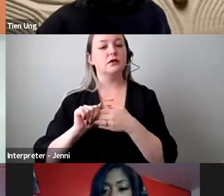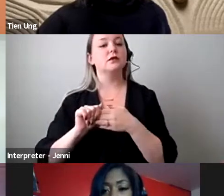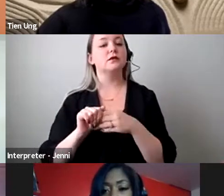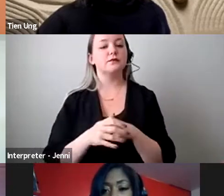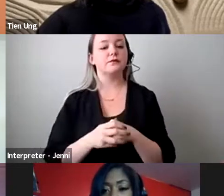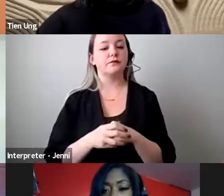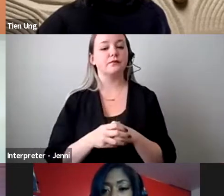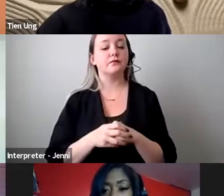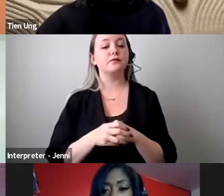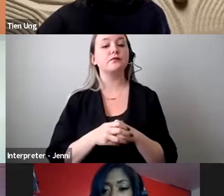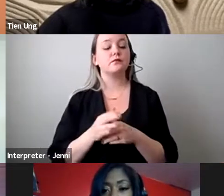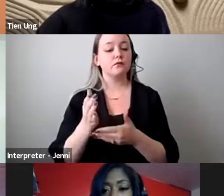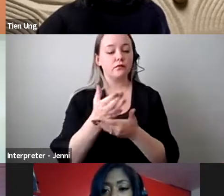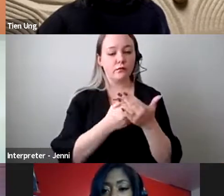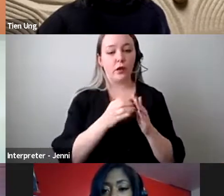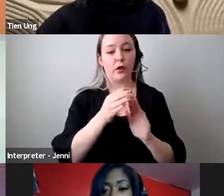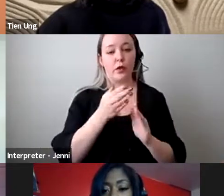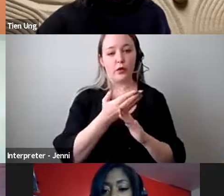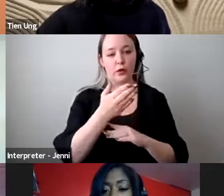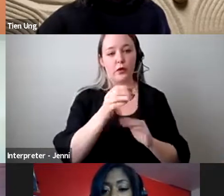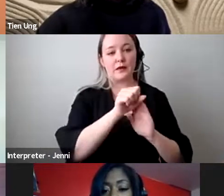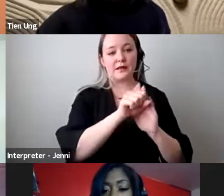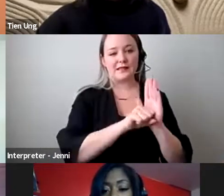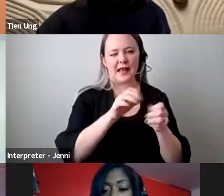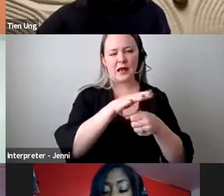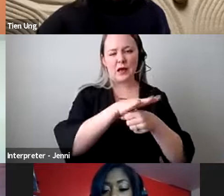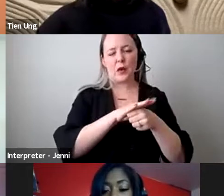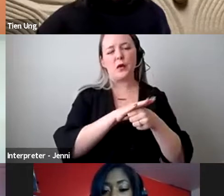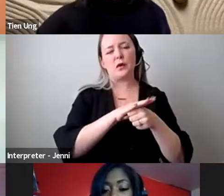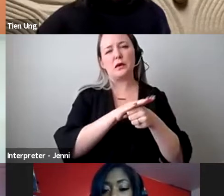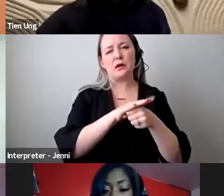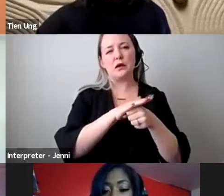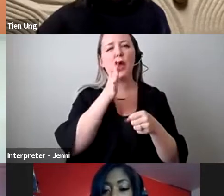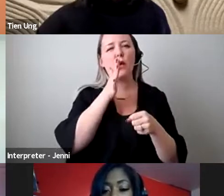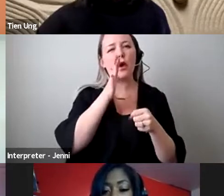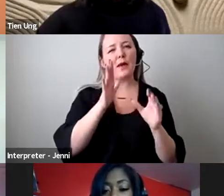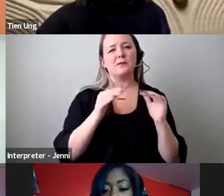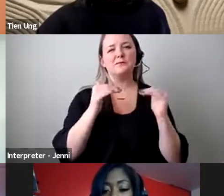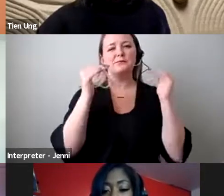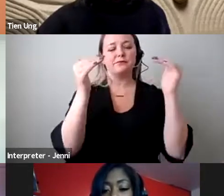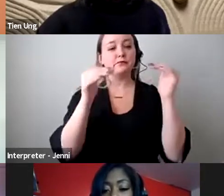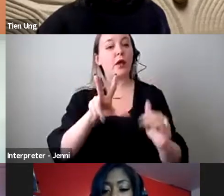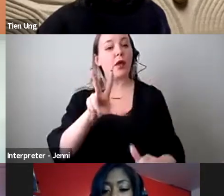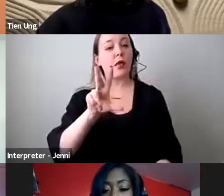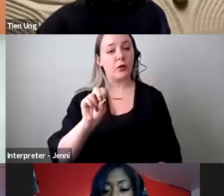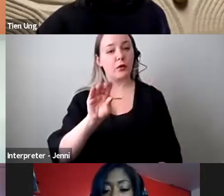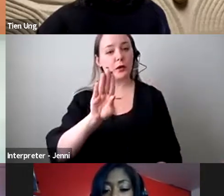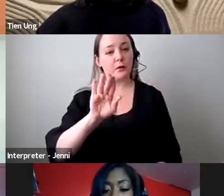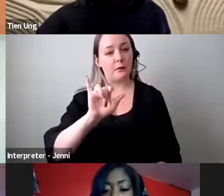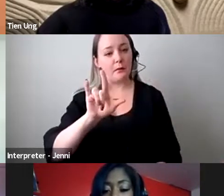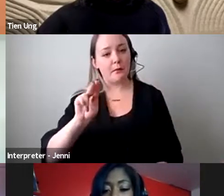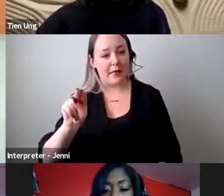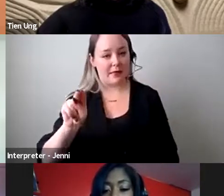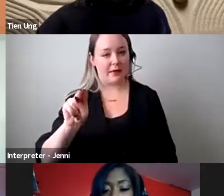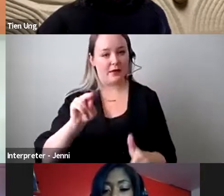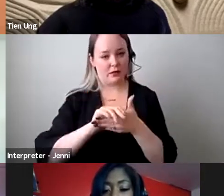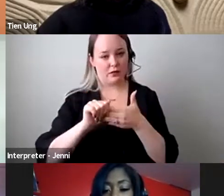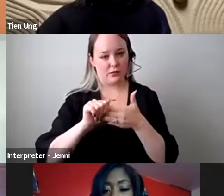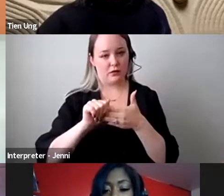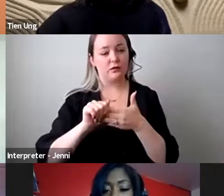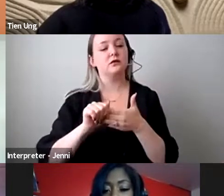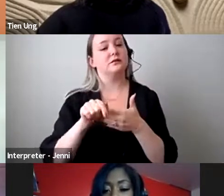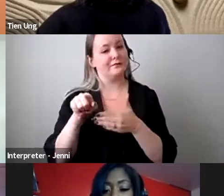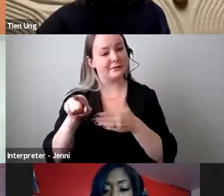and local funding, it jumps up to around $30 billion. So this large and